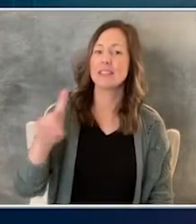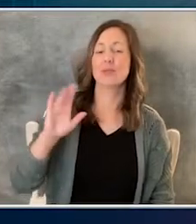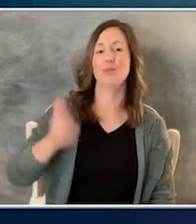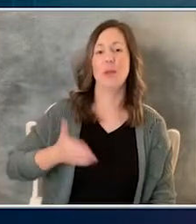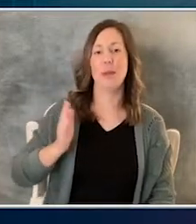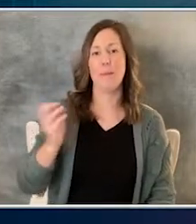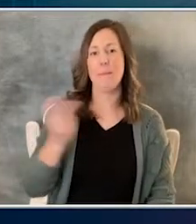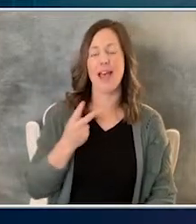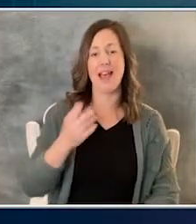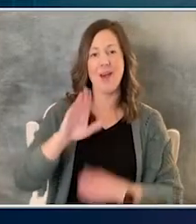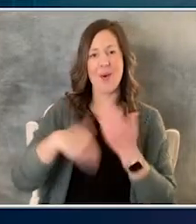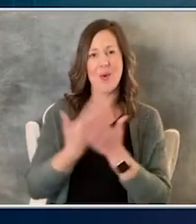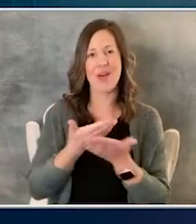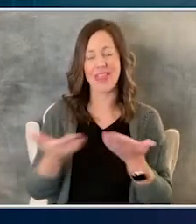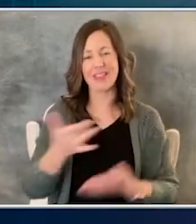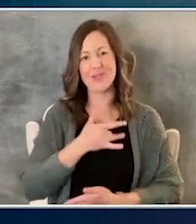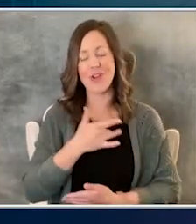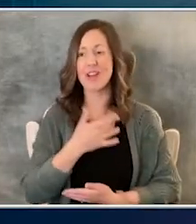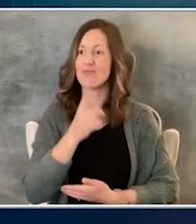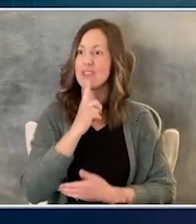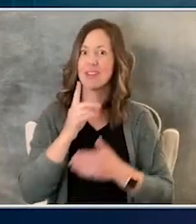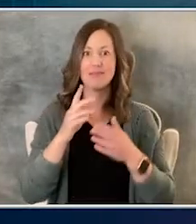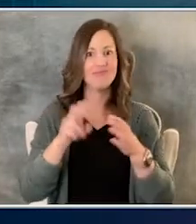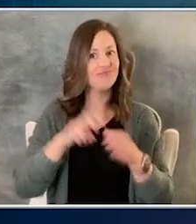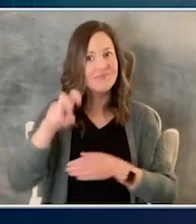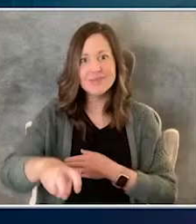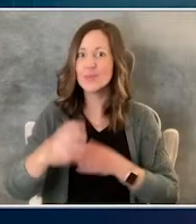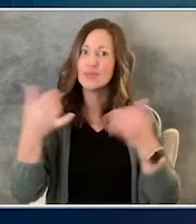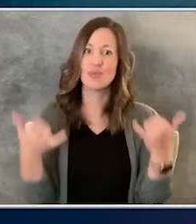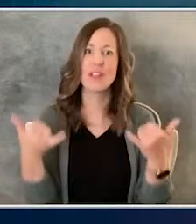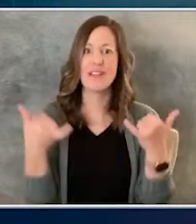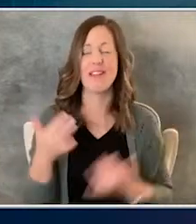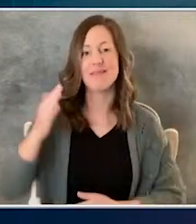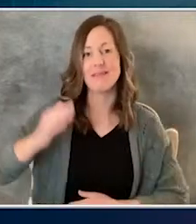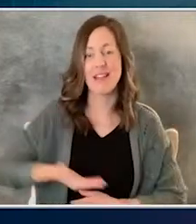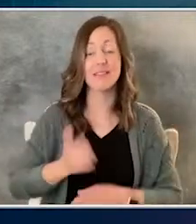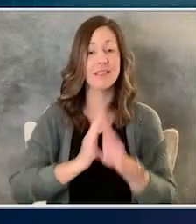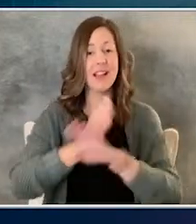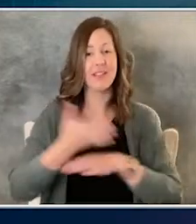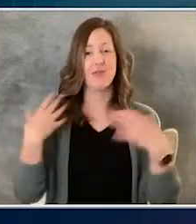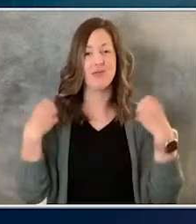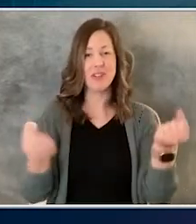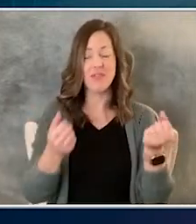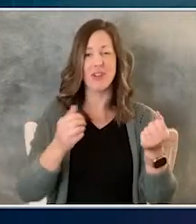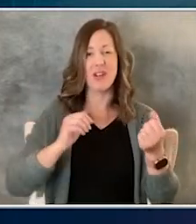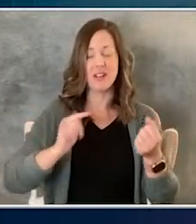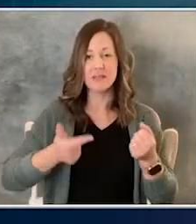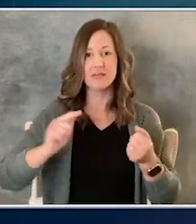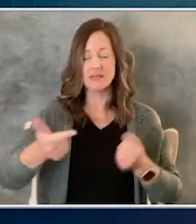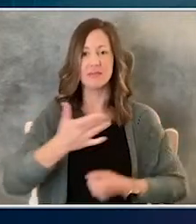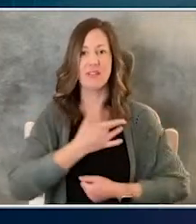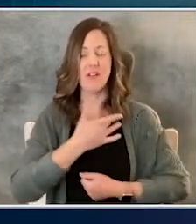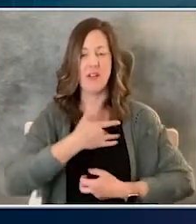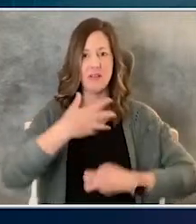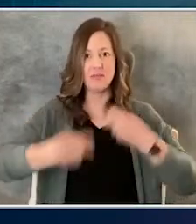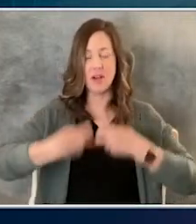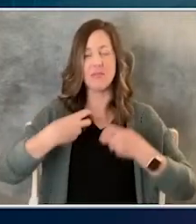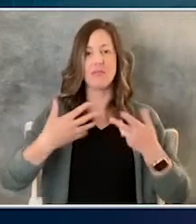through one of the saddest moments of Dr. Kennedy's life. It was kind of dismal, you know. It was a